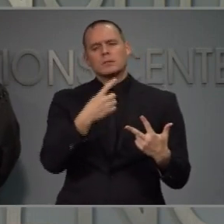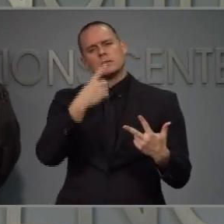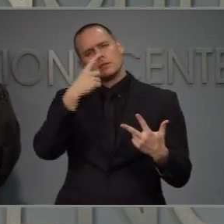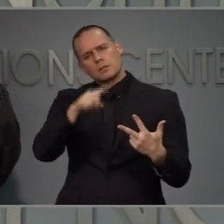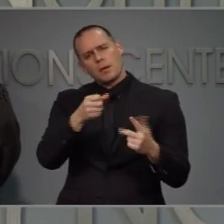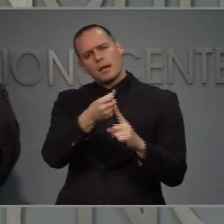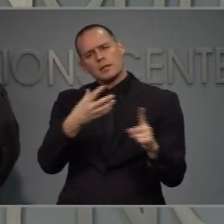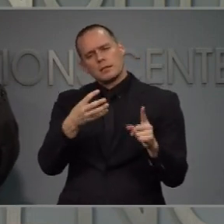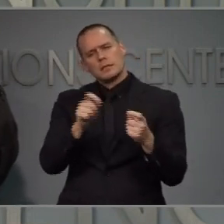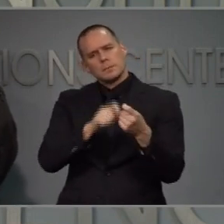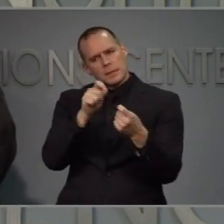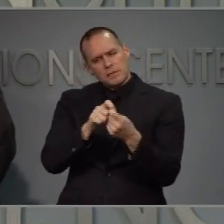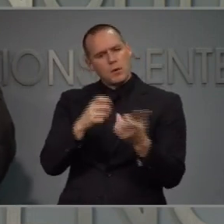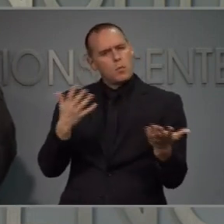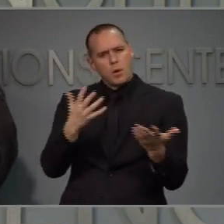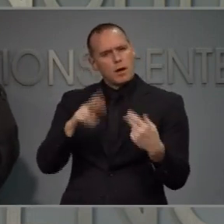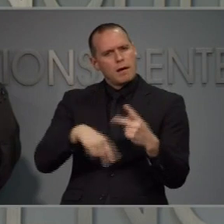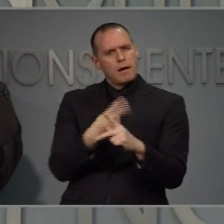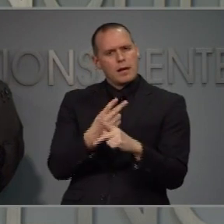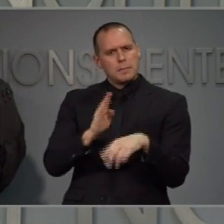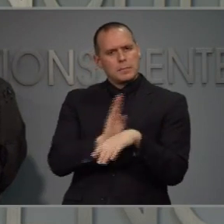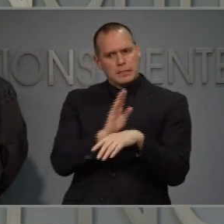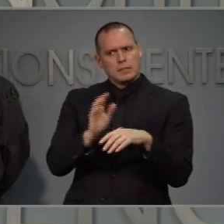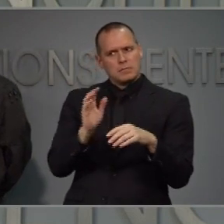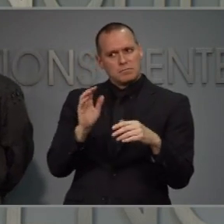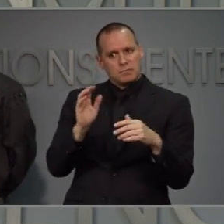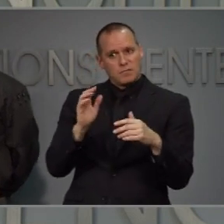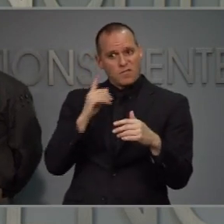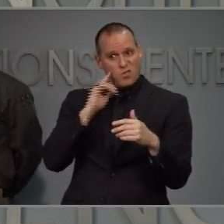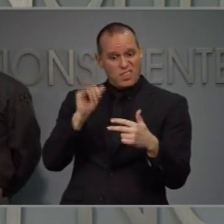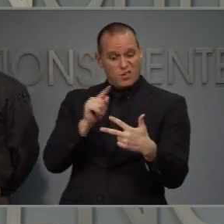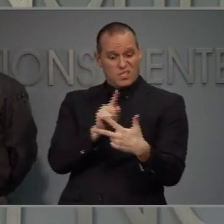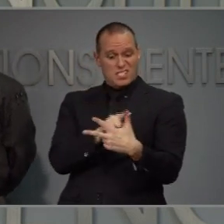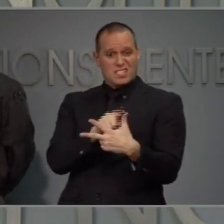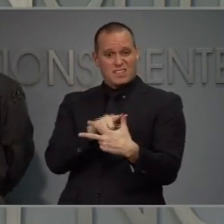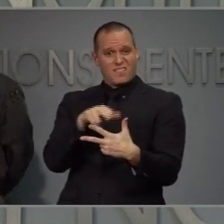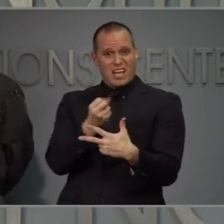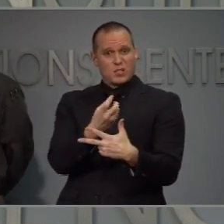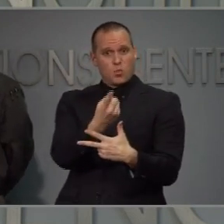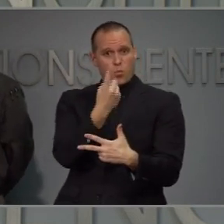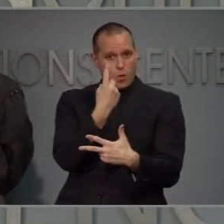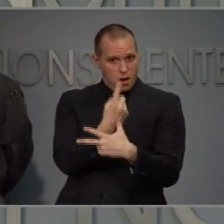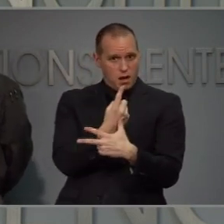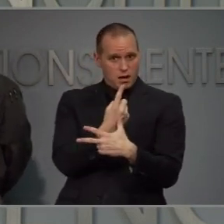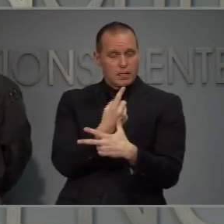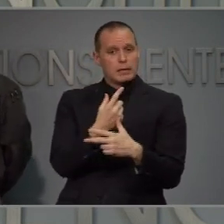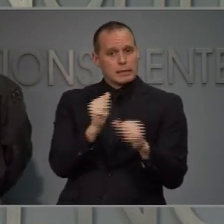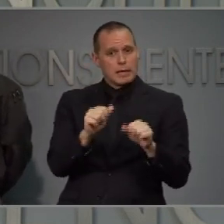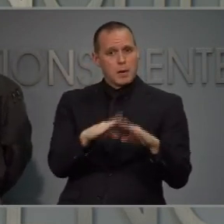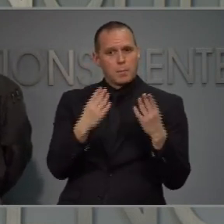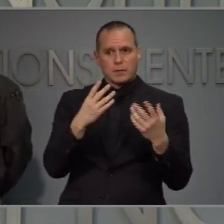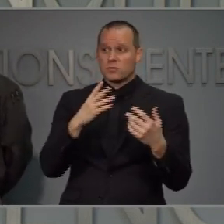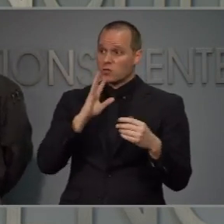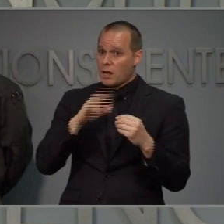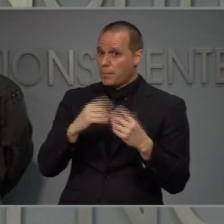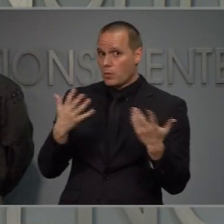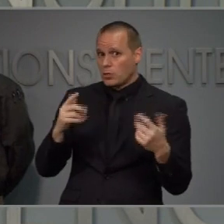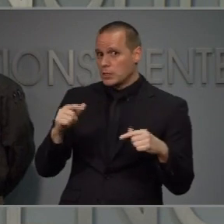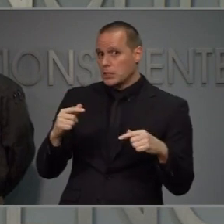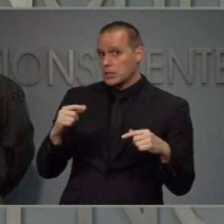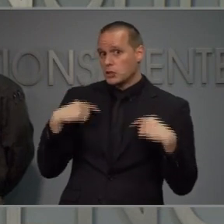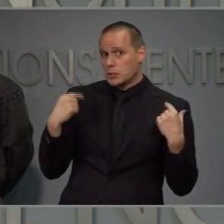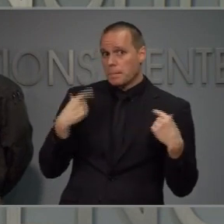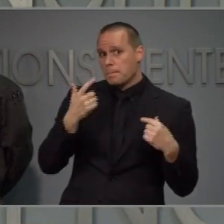specific, please, with what types of businesses would be among the first to reopen in phase 1? Are we talking about gyms,